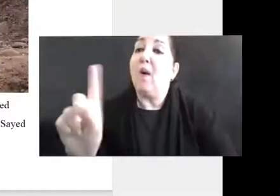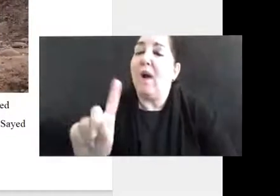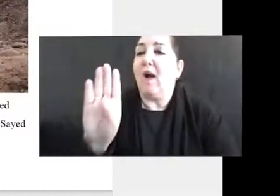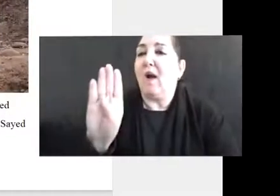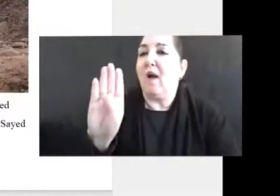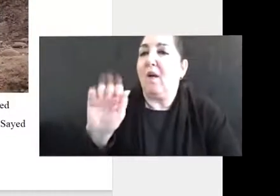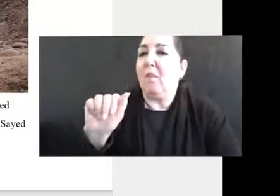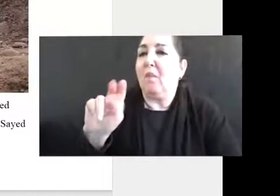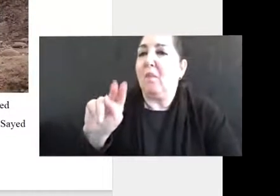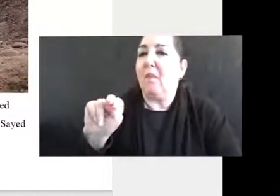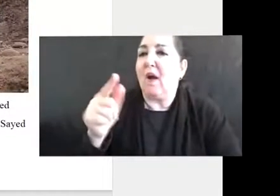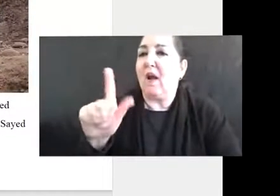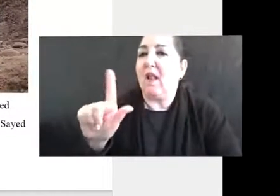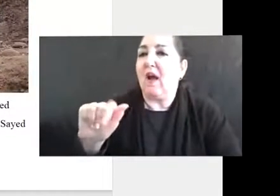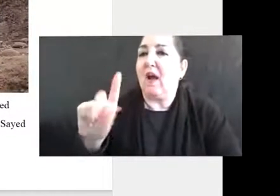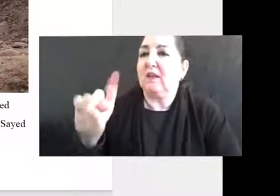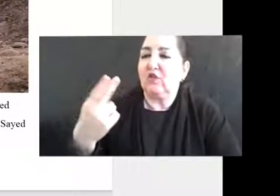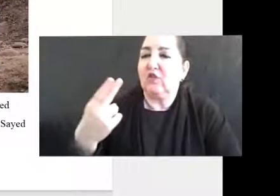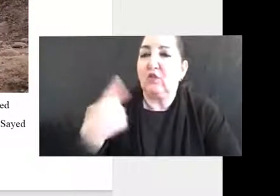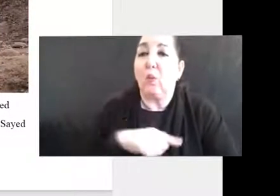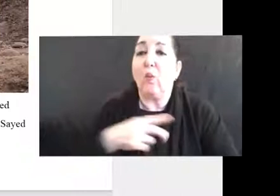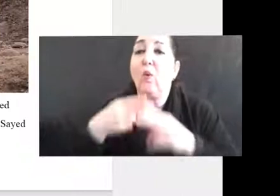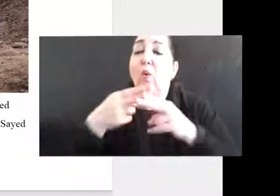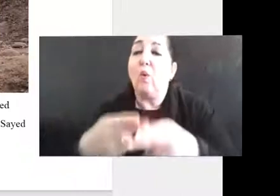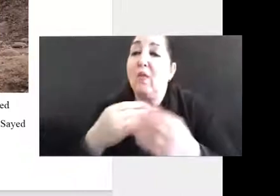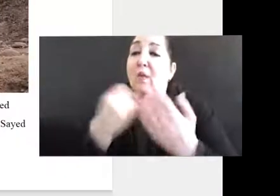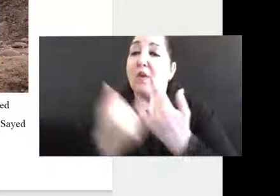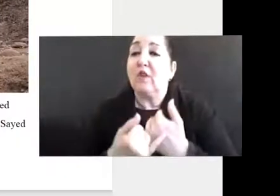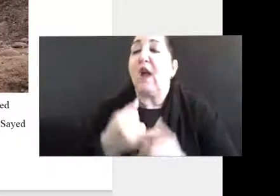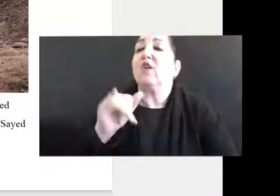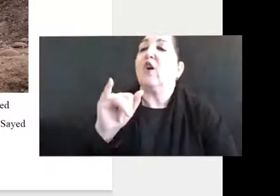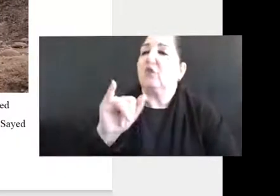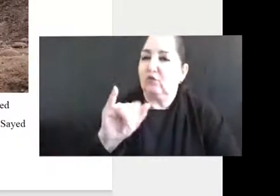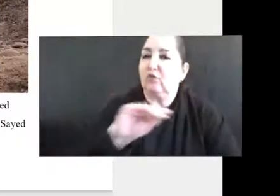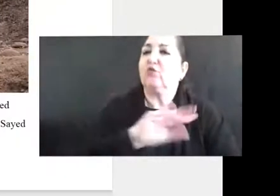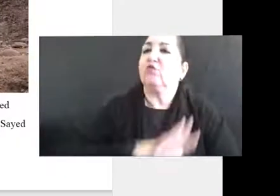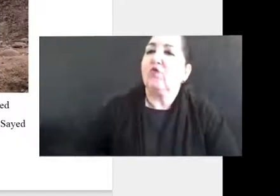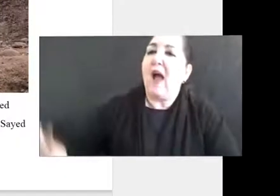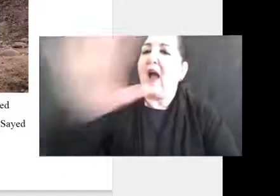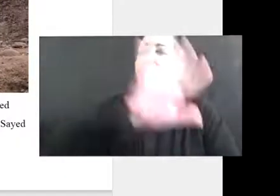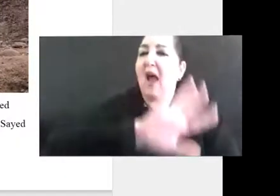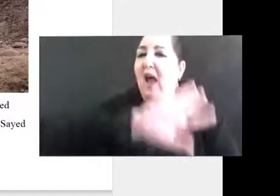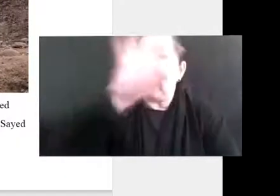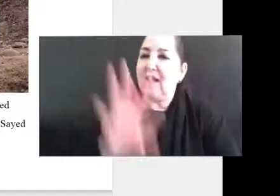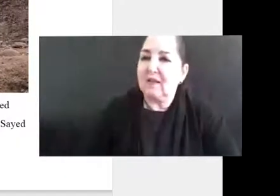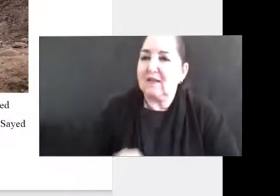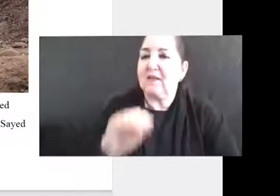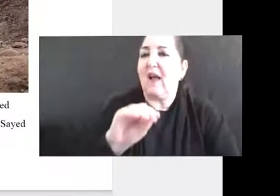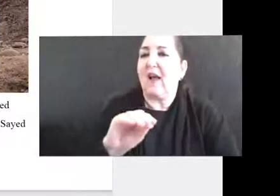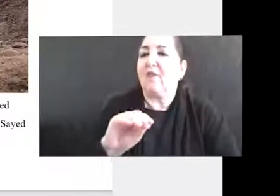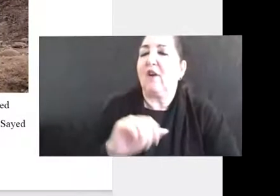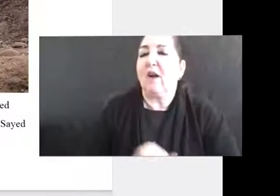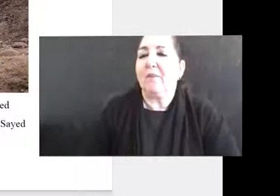Bangladesh. And it, we call the project the Trans-African Project. And of course, the